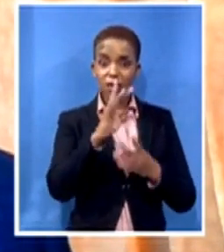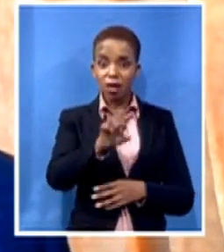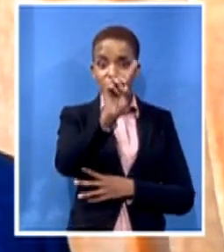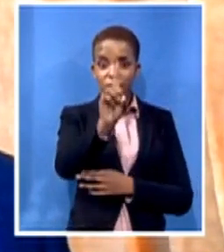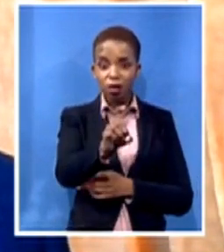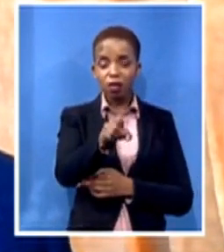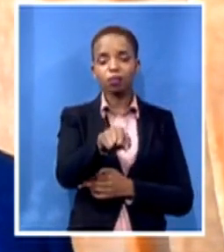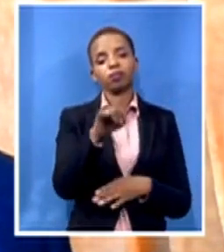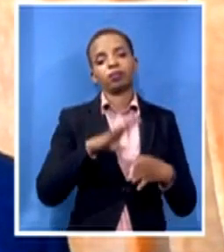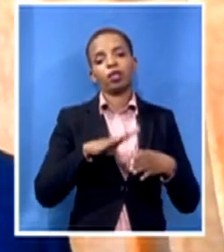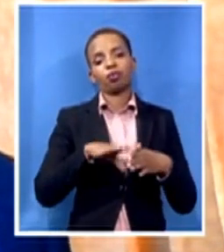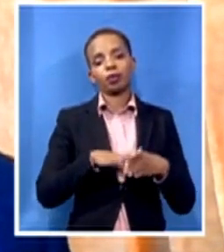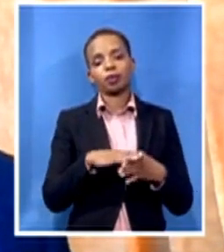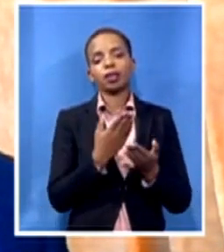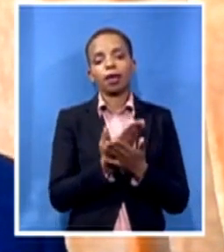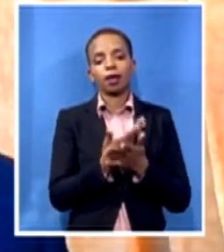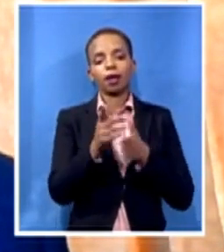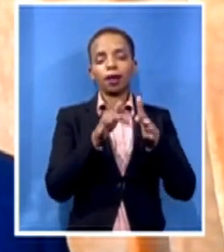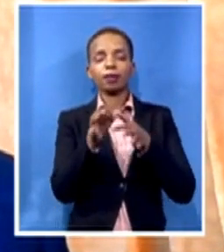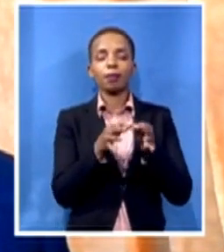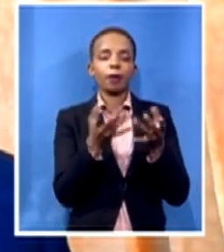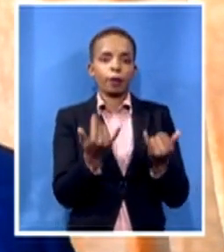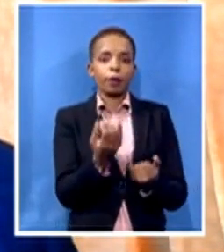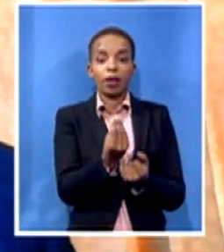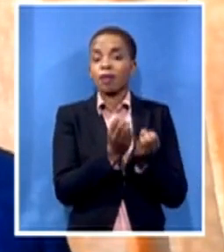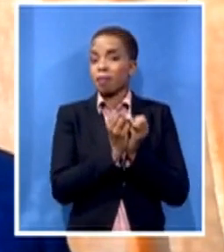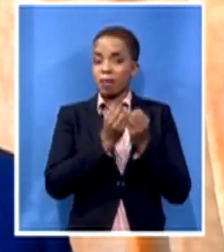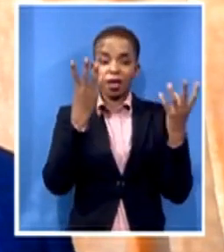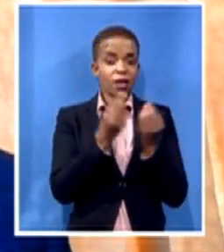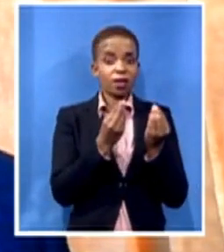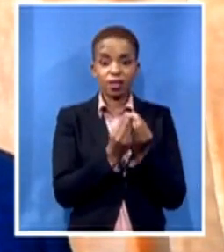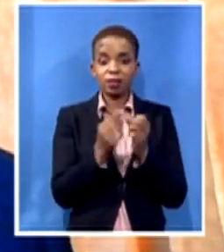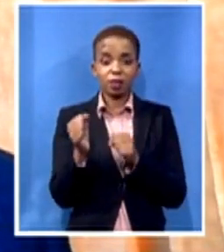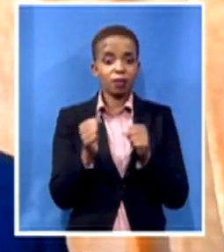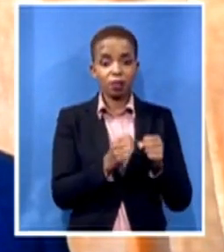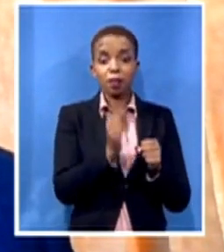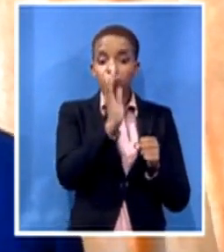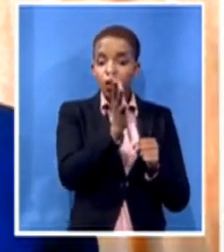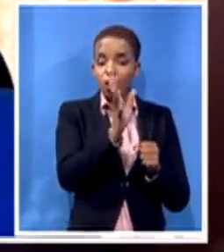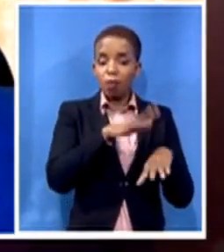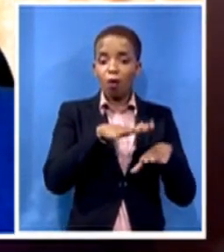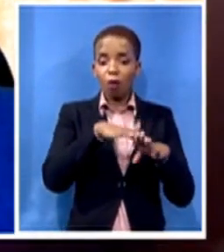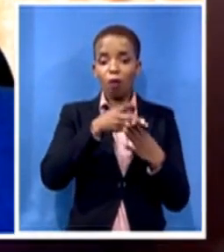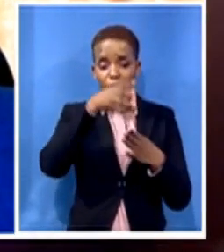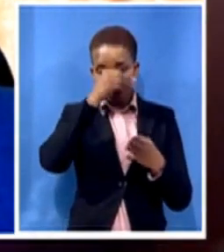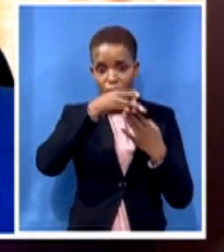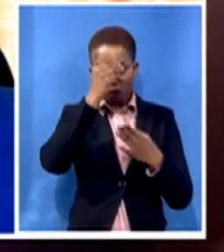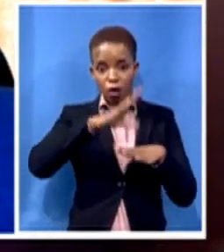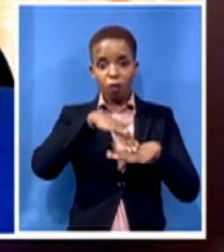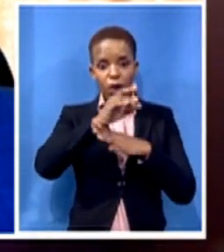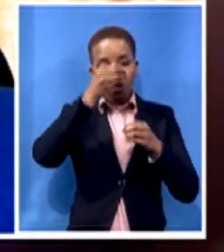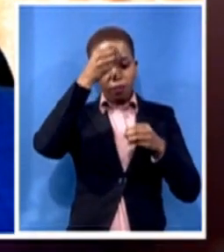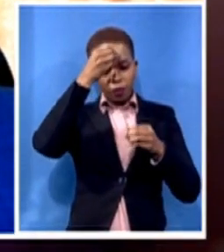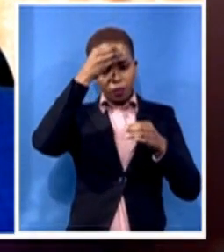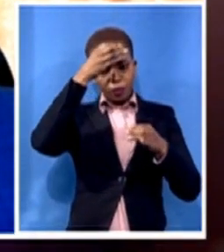many things that we will learn as we understand the virus more and more. So what are we learning with regards